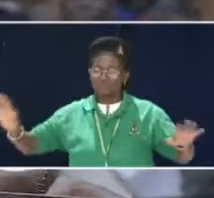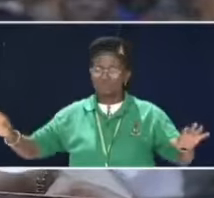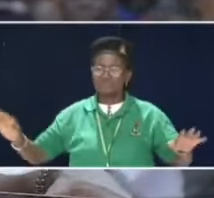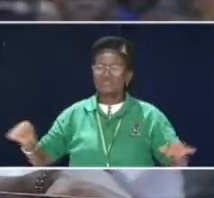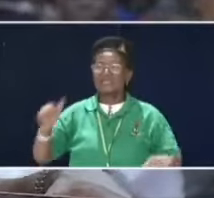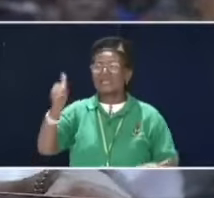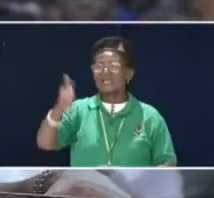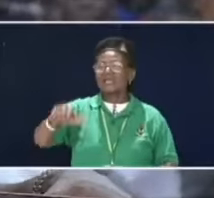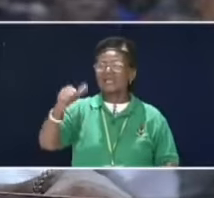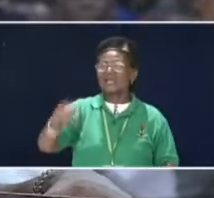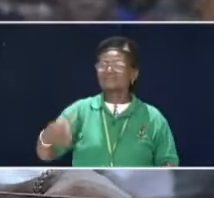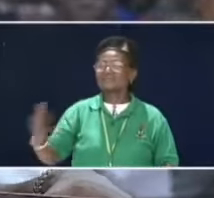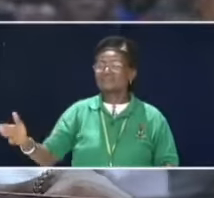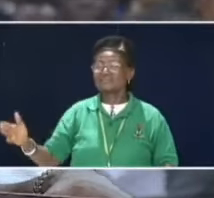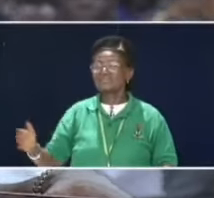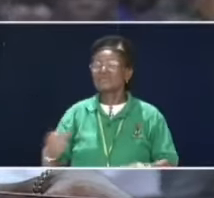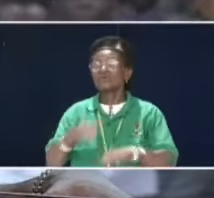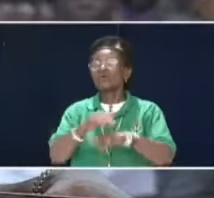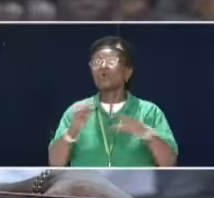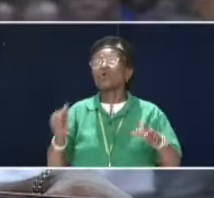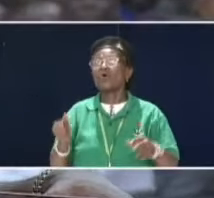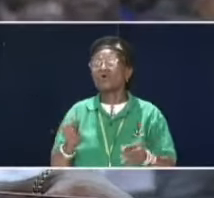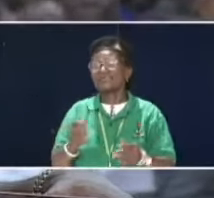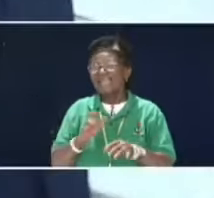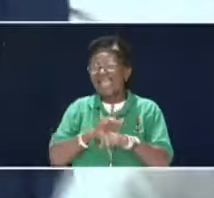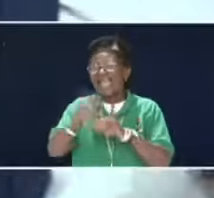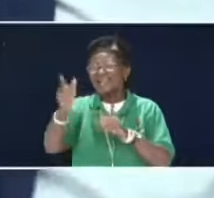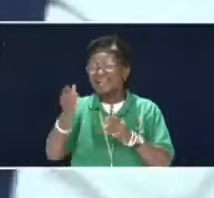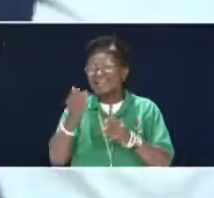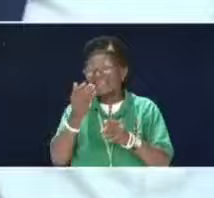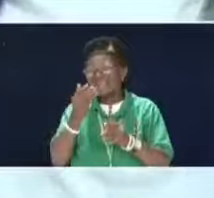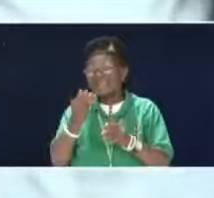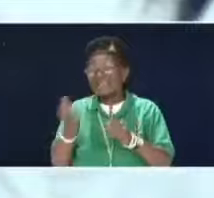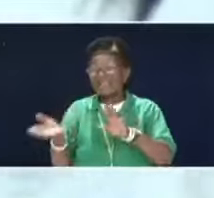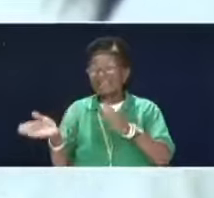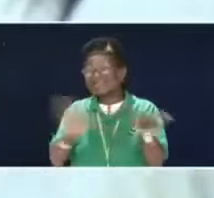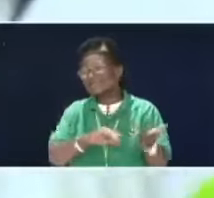anything called premature death, don't let us hear it again.